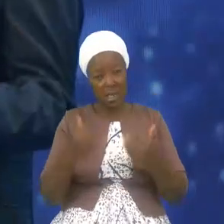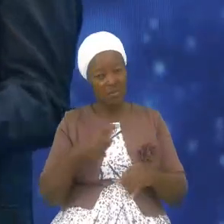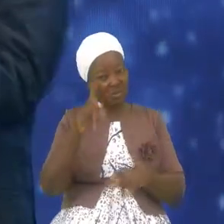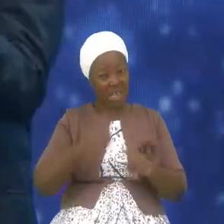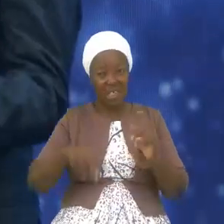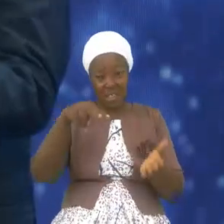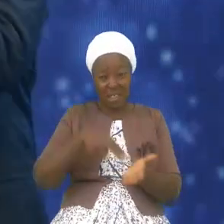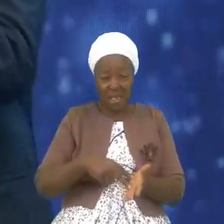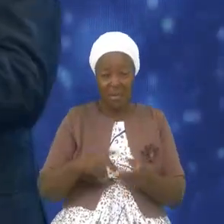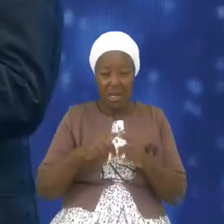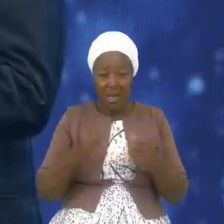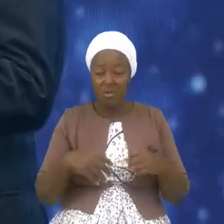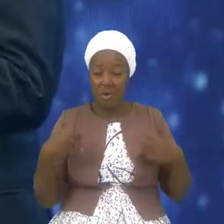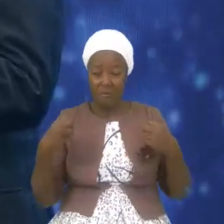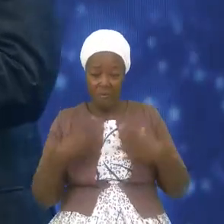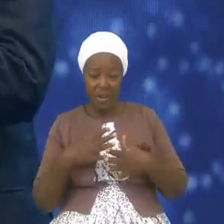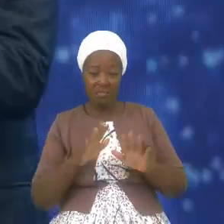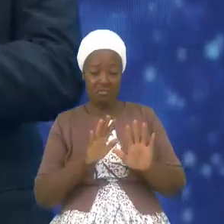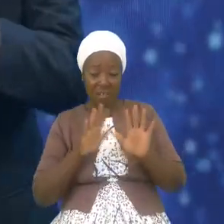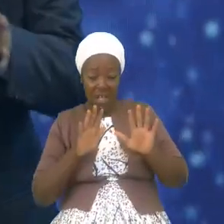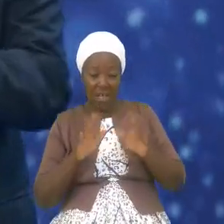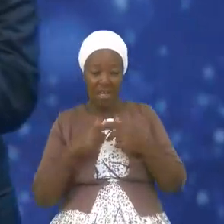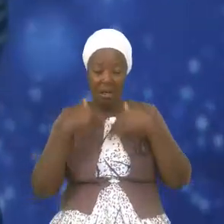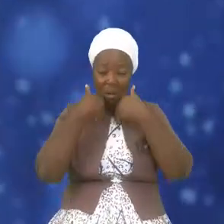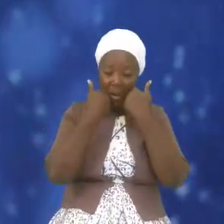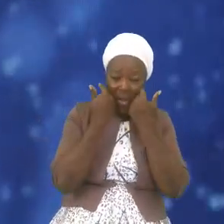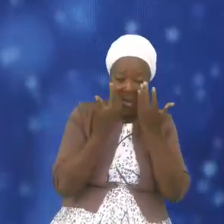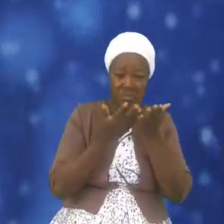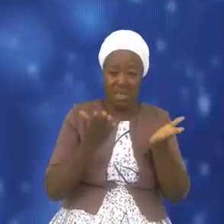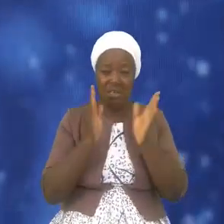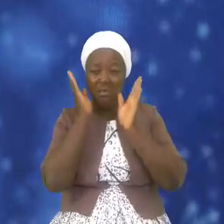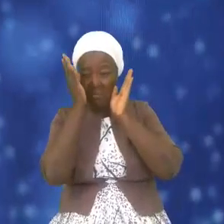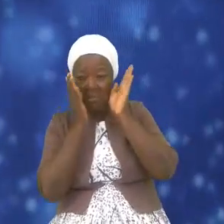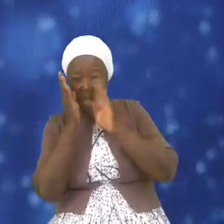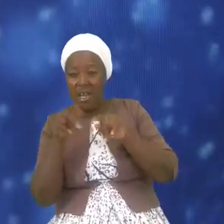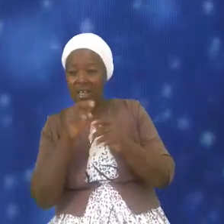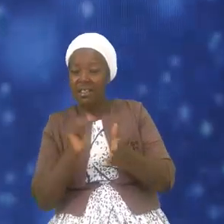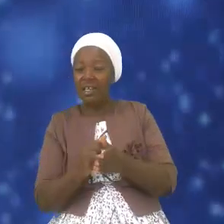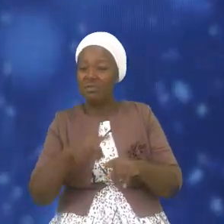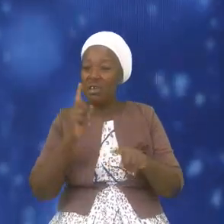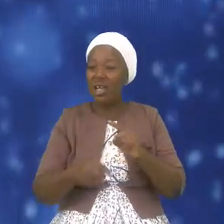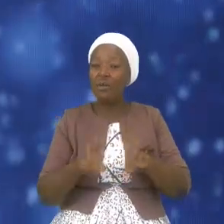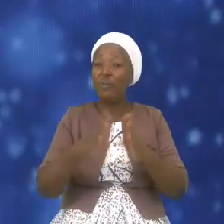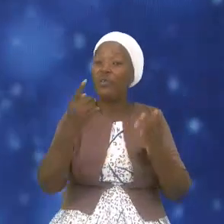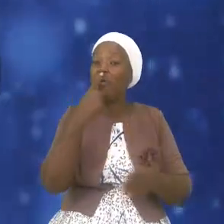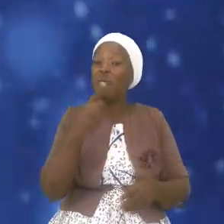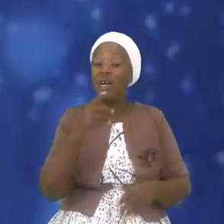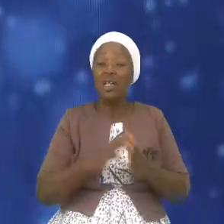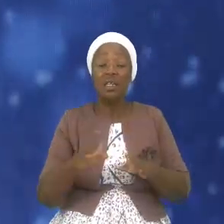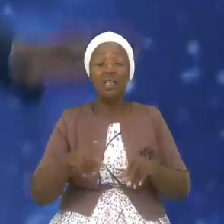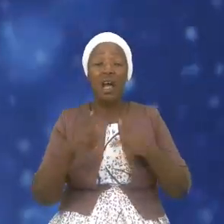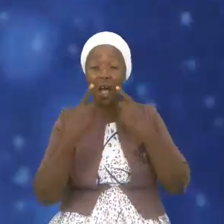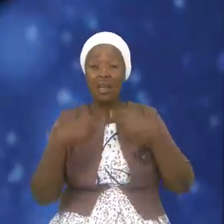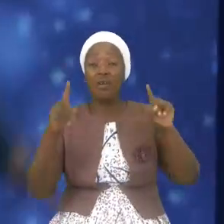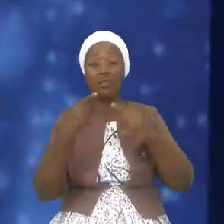cannot open your mouth and declare the truth. Now you are Sunday Christian, Monday, Tuesday, Wednesday, Thursday, Friday,